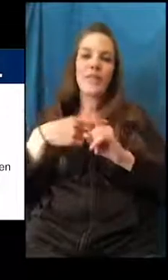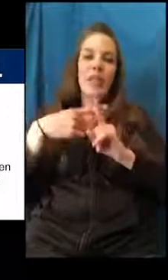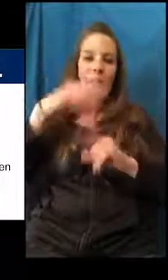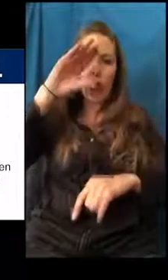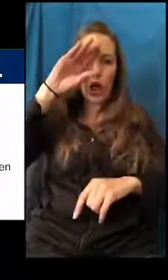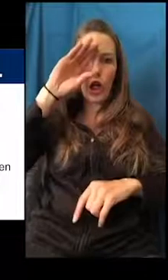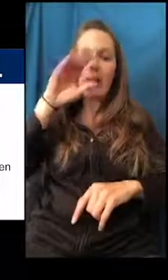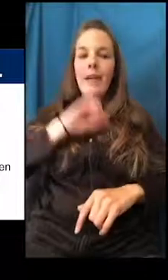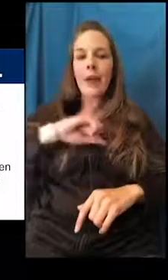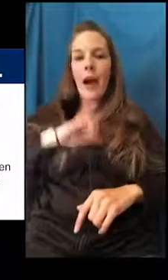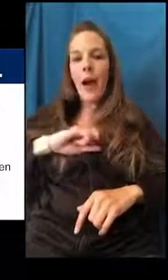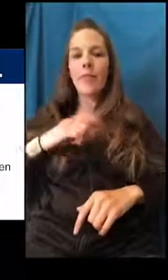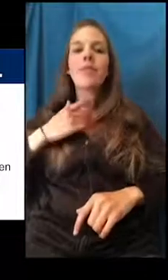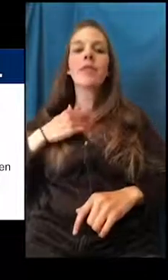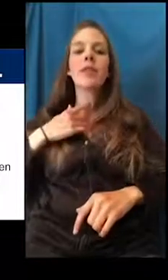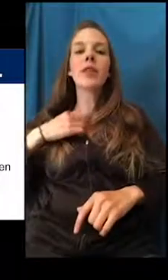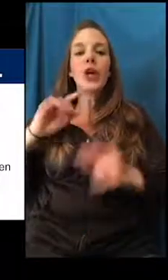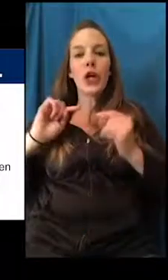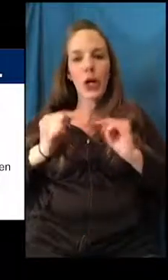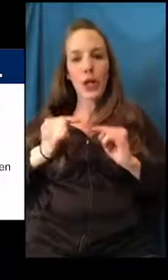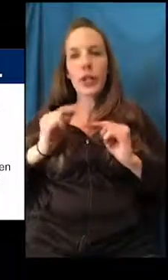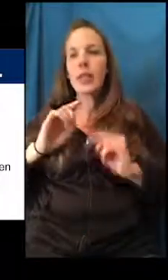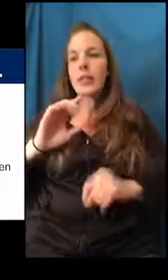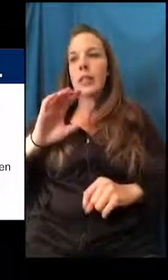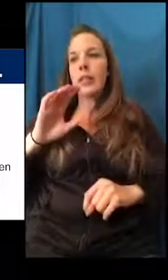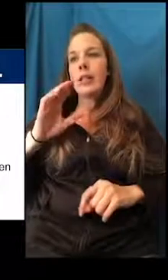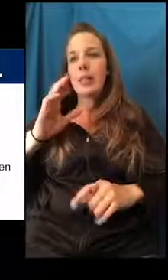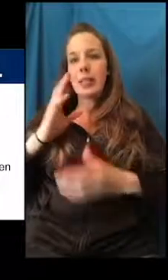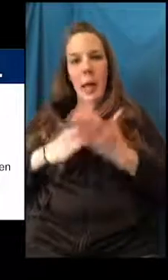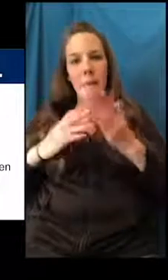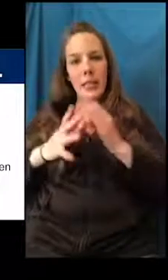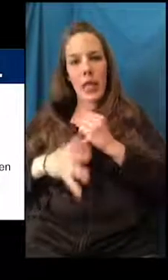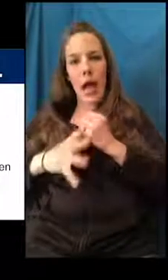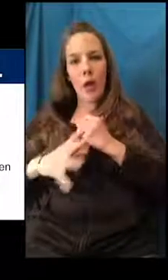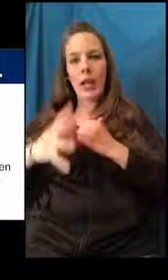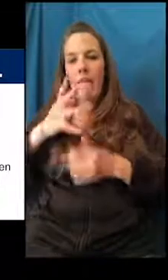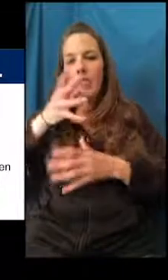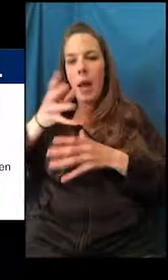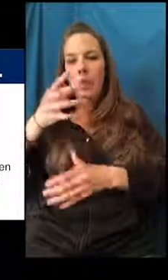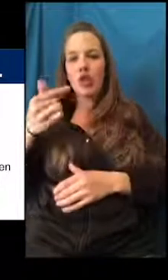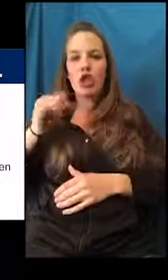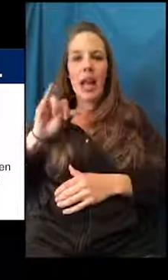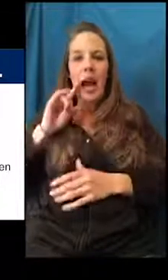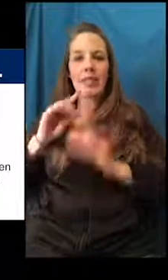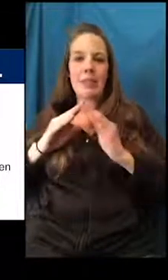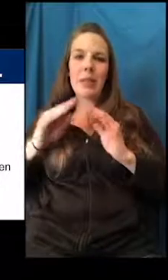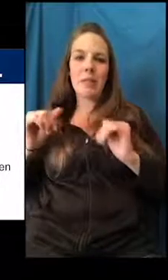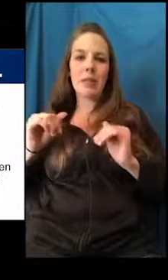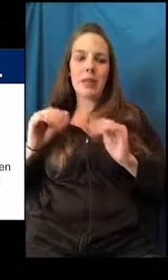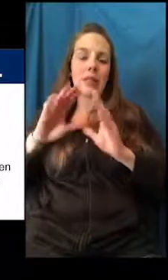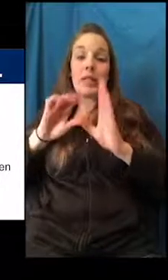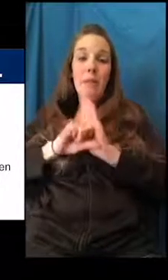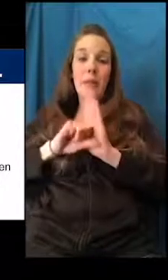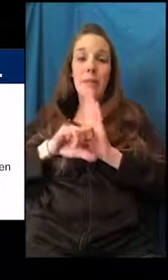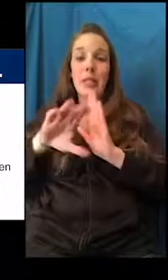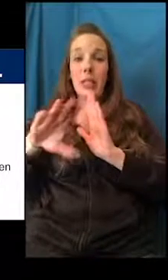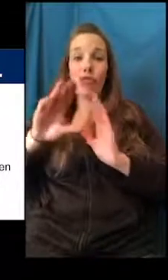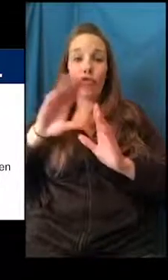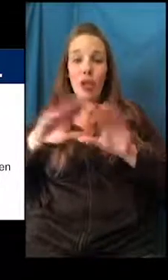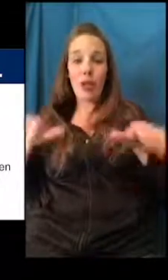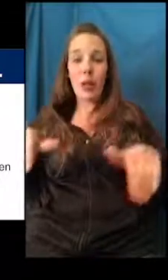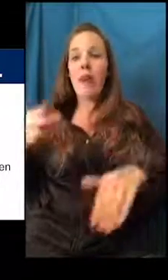sore throat. We see some diarrhea and vomiting or GI symptoms in children at a little higher rate than the